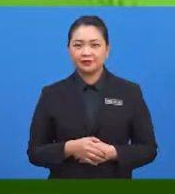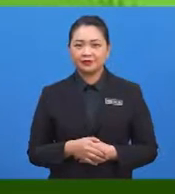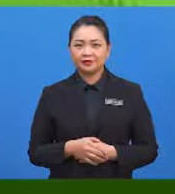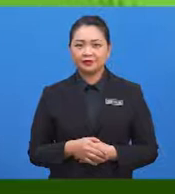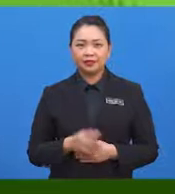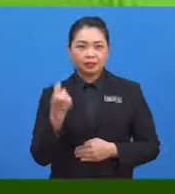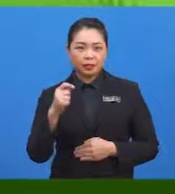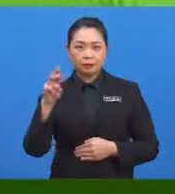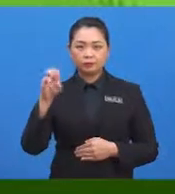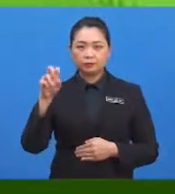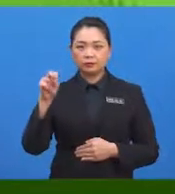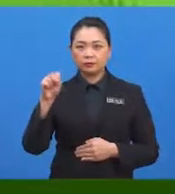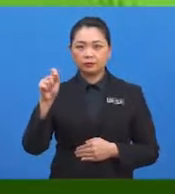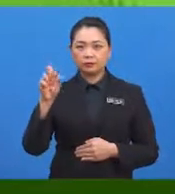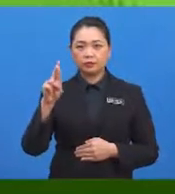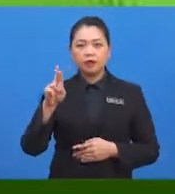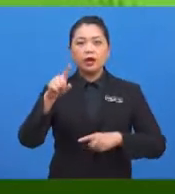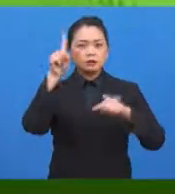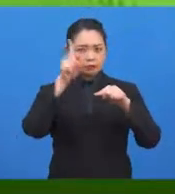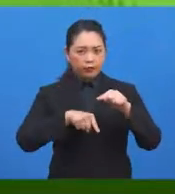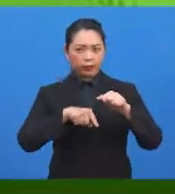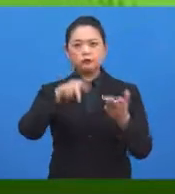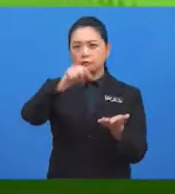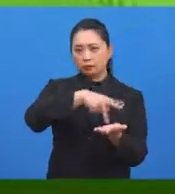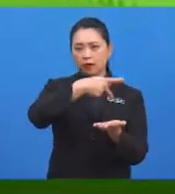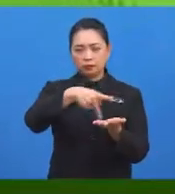The monster can't dance.